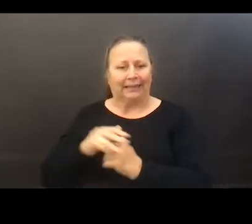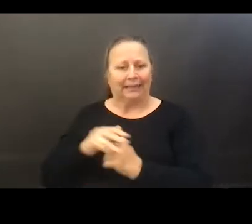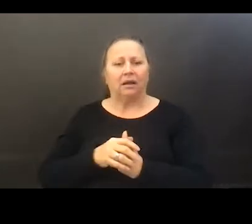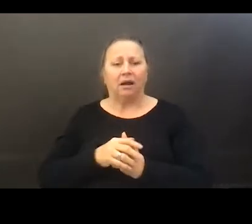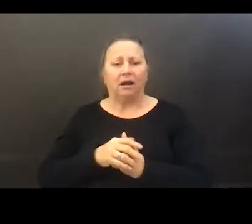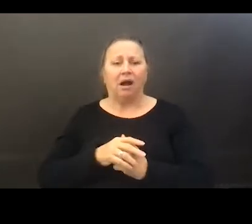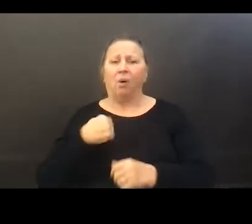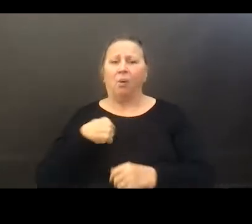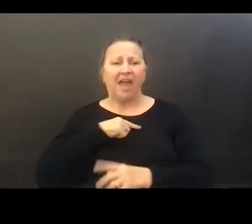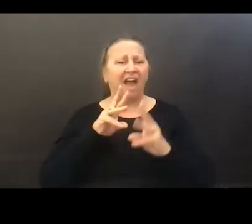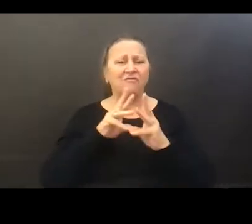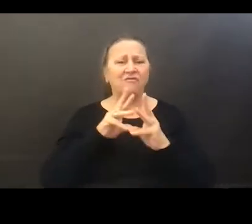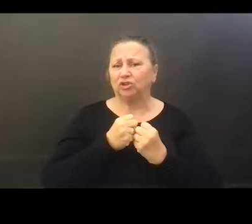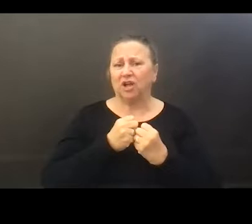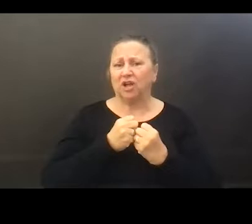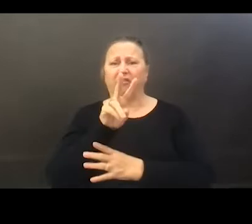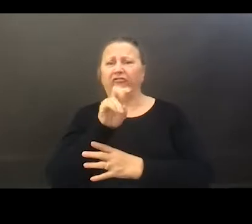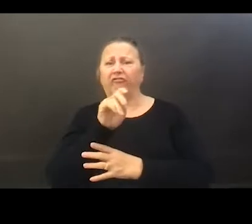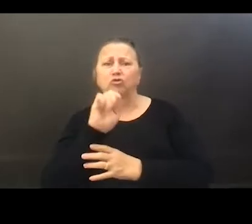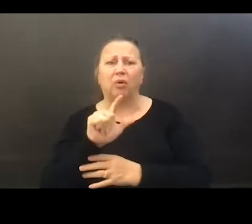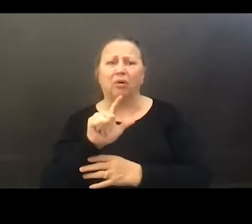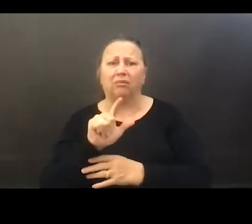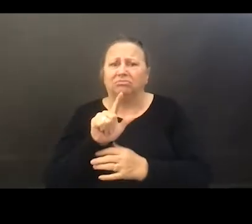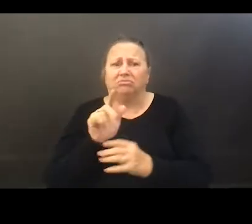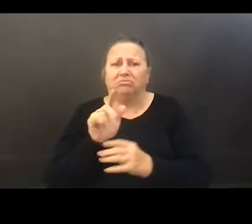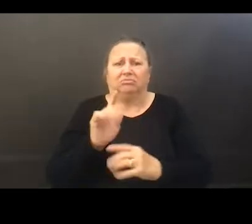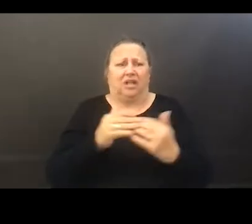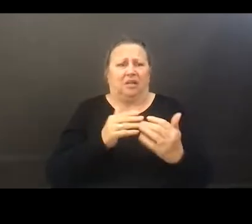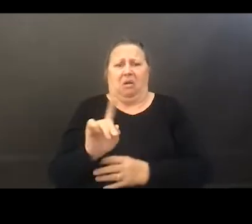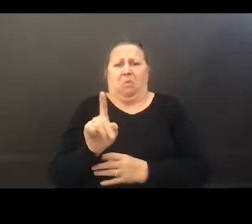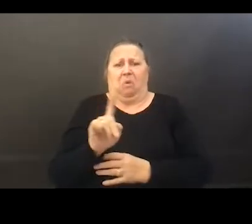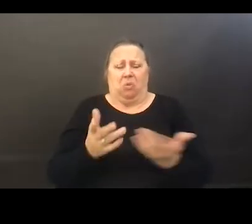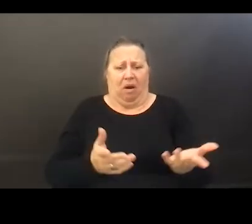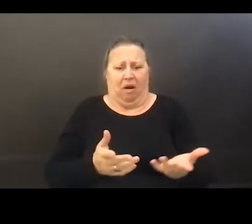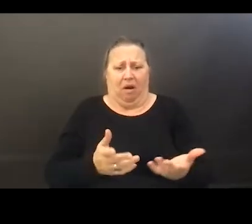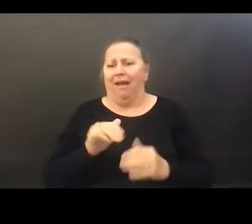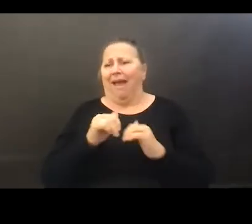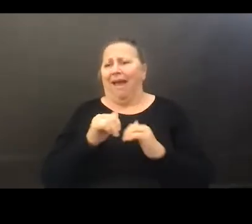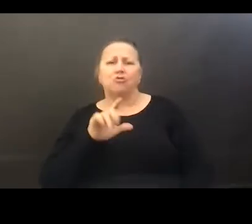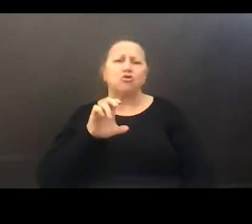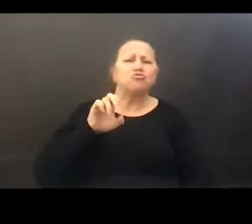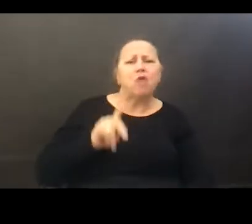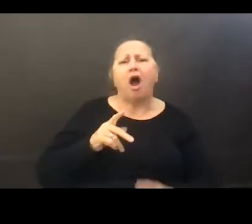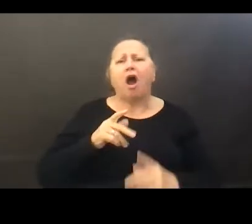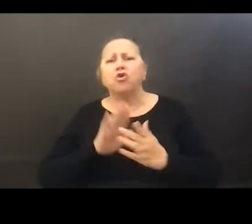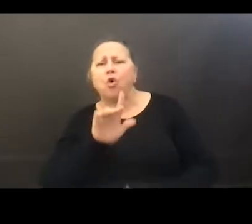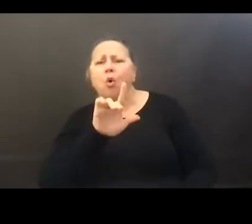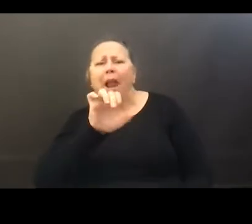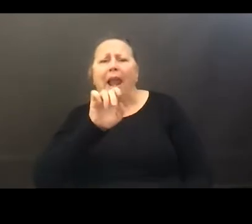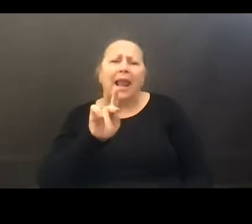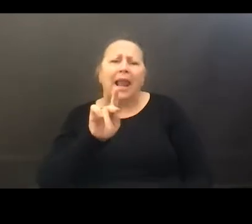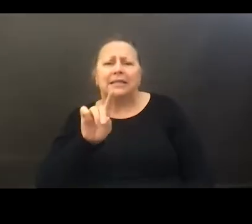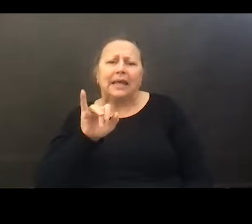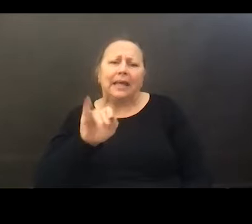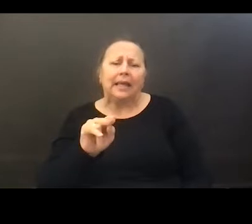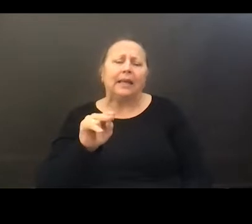no matter where you are, you can attend our workshops. Everything from how to rock your LinkedIn profile, how to